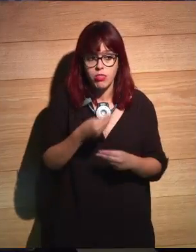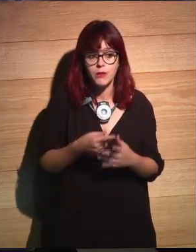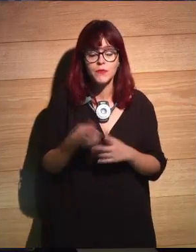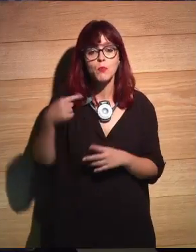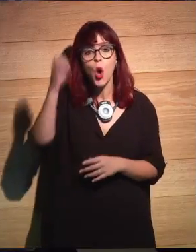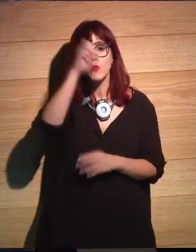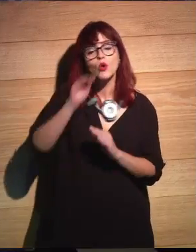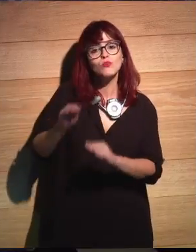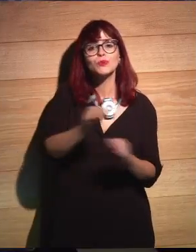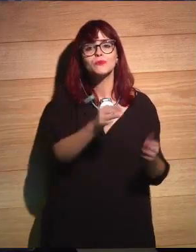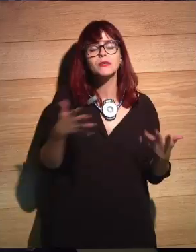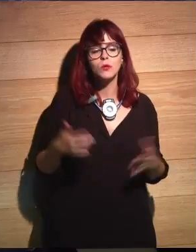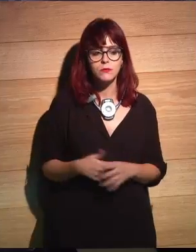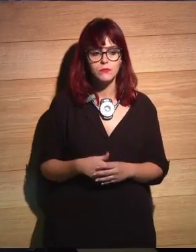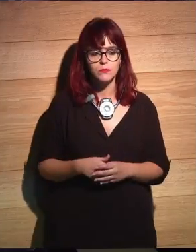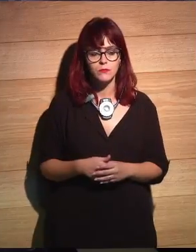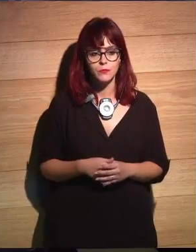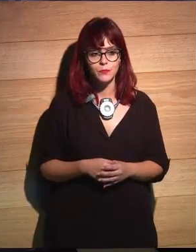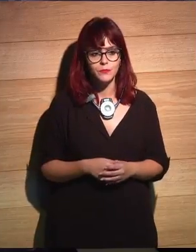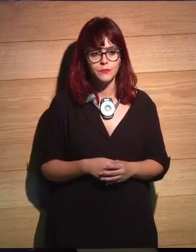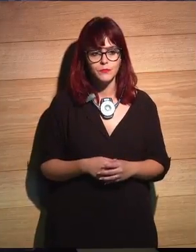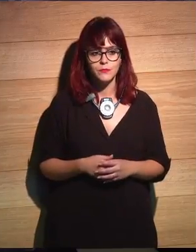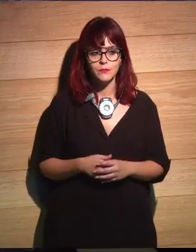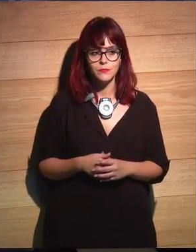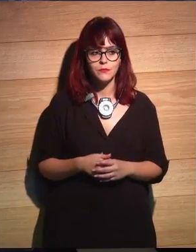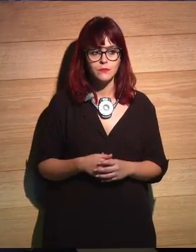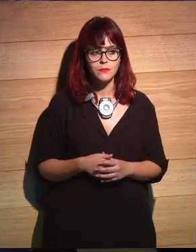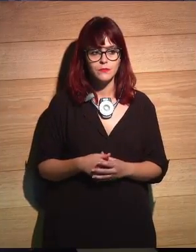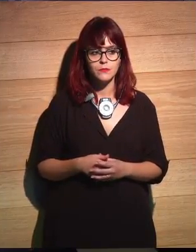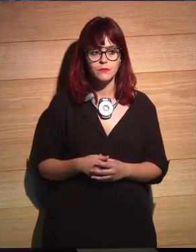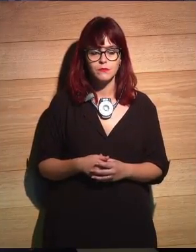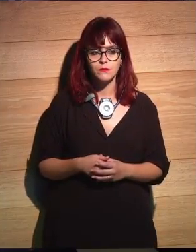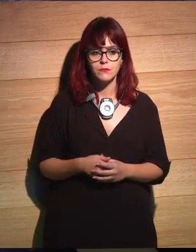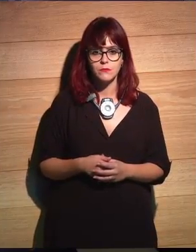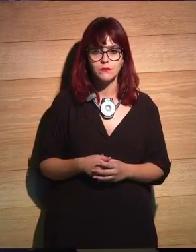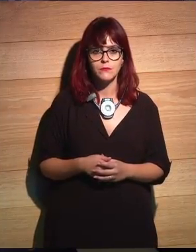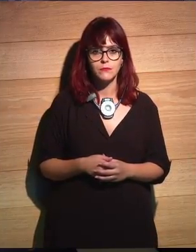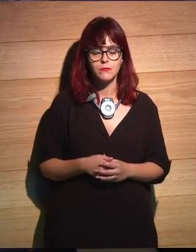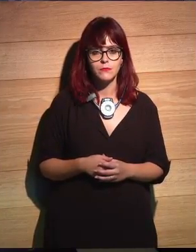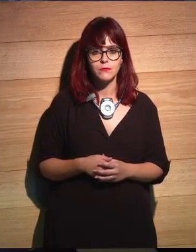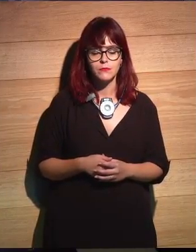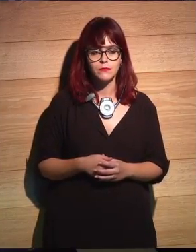you're doing what you need to do. What about you? What do you think? What's your view on this?